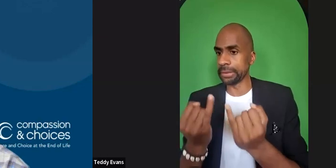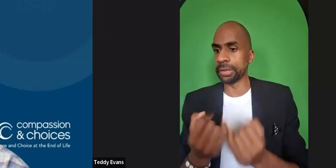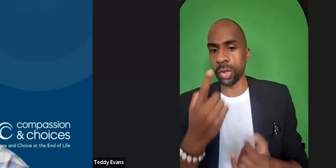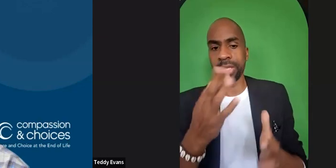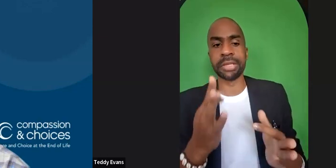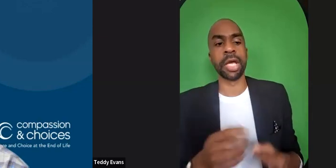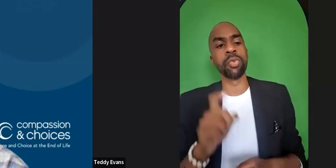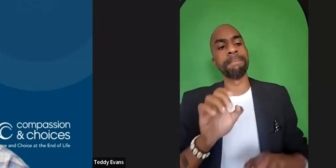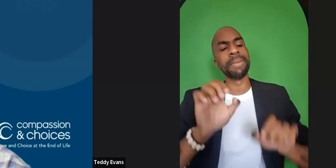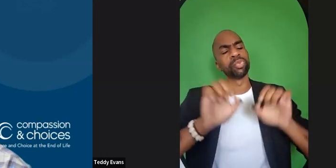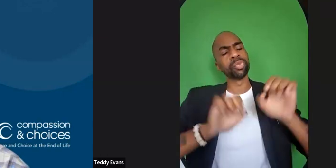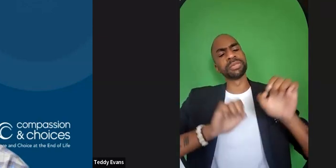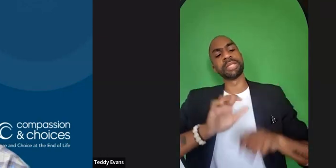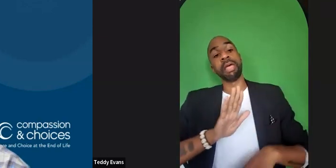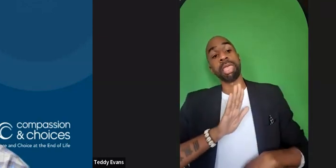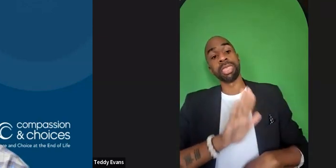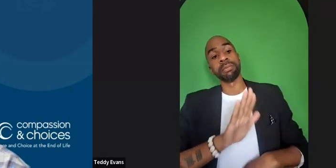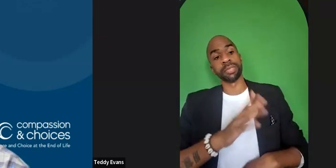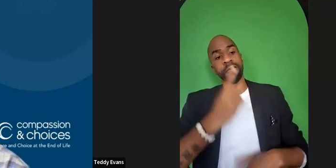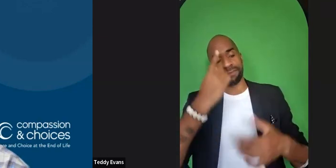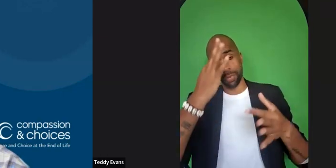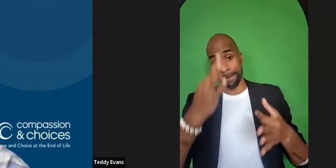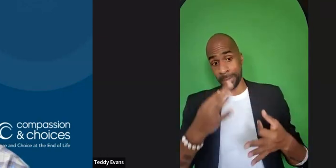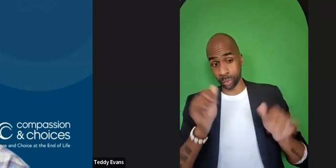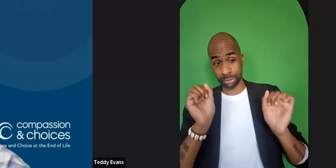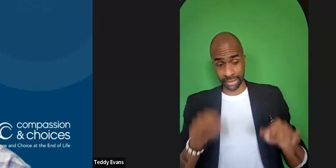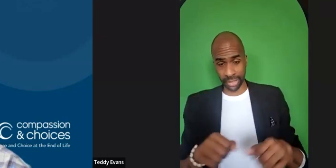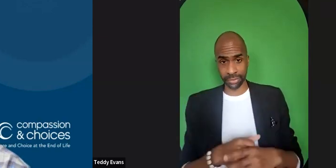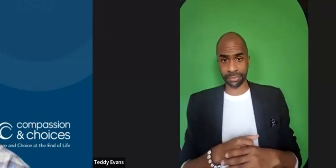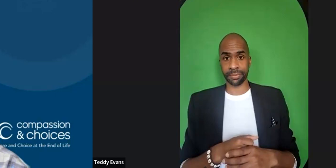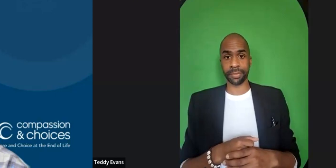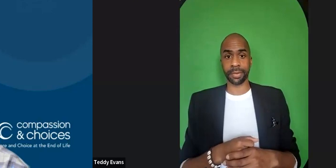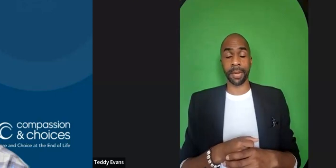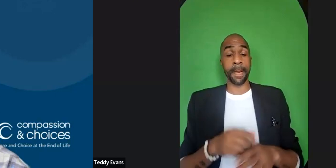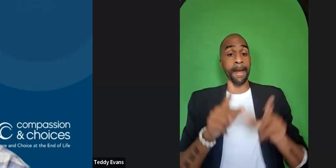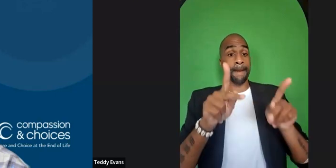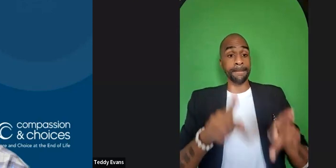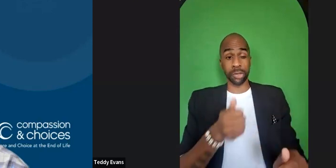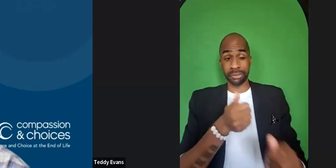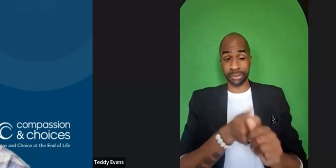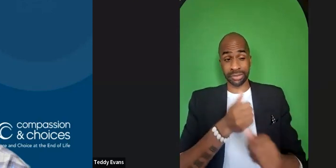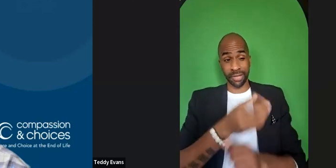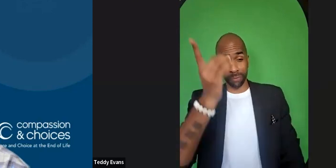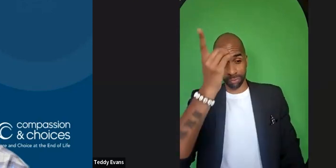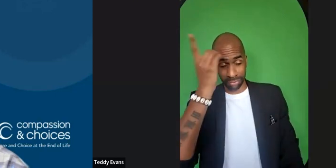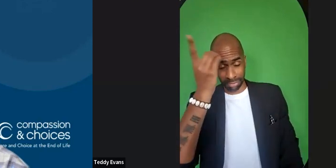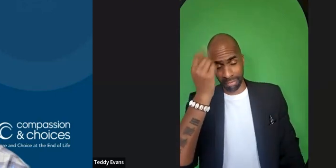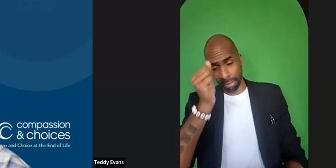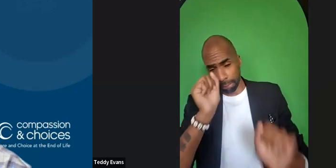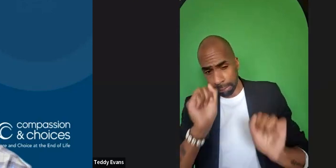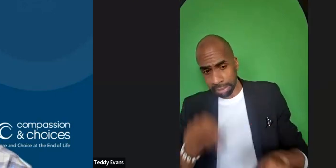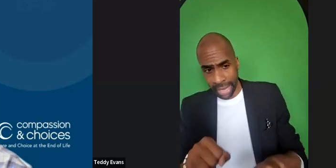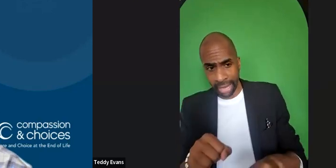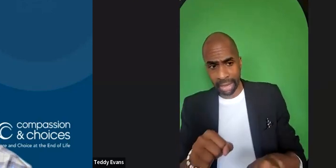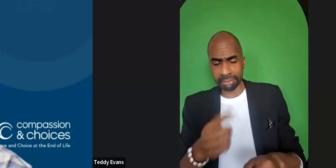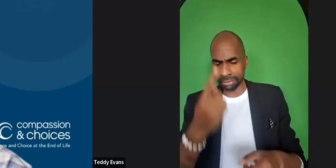patient's capacity to make that decision or not. So a person with dementia might have the capacity to choose whether they want ice cream or